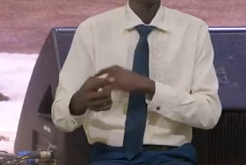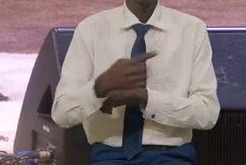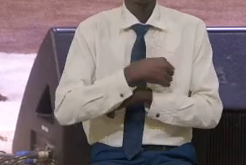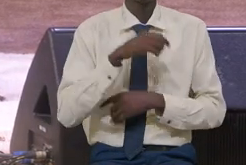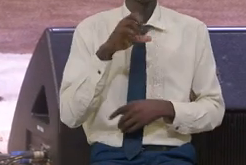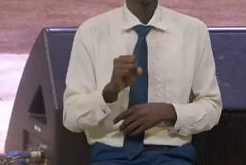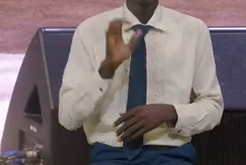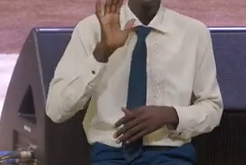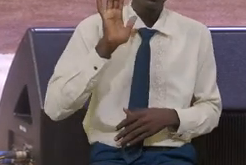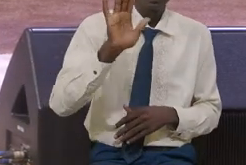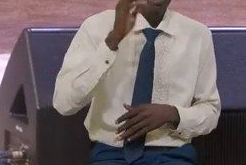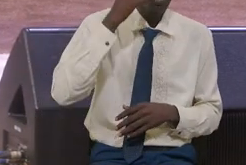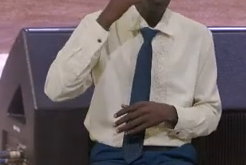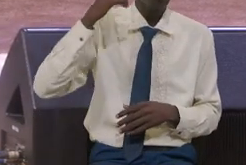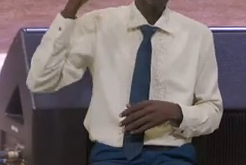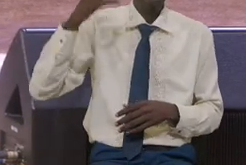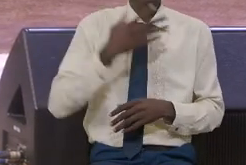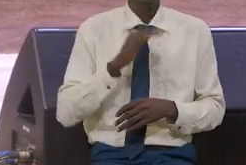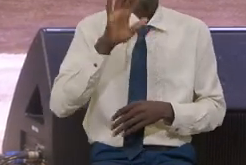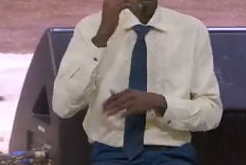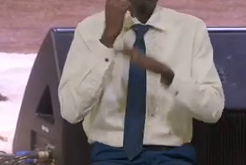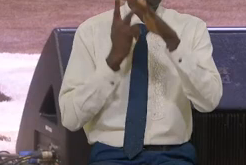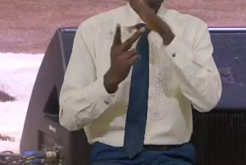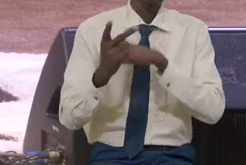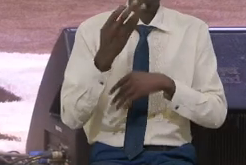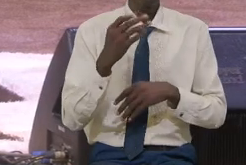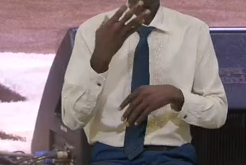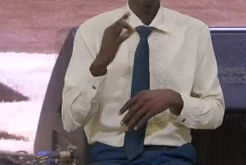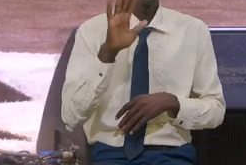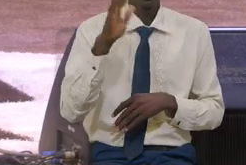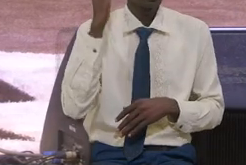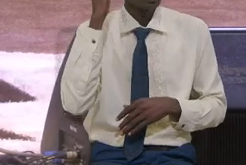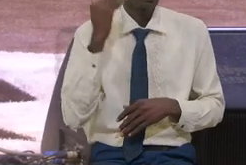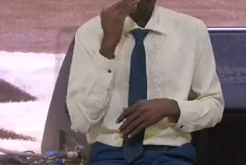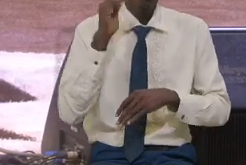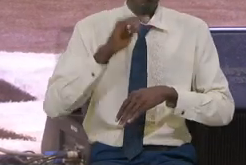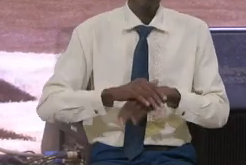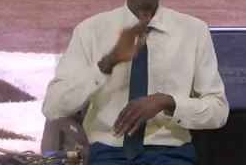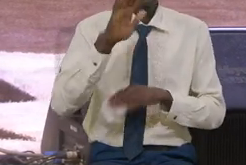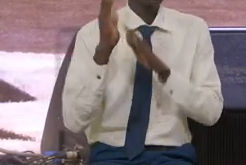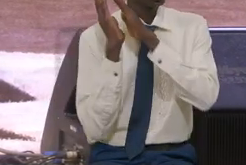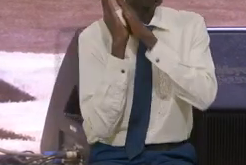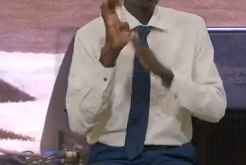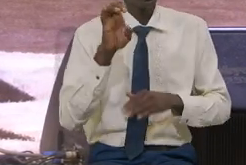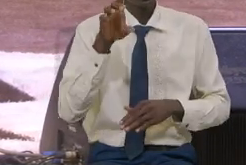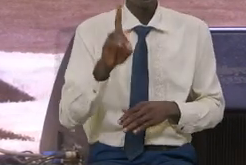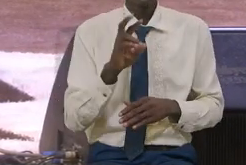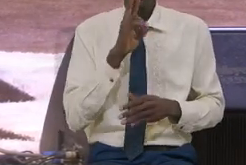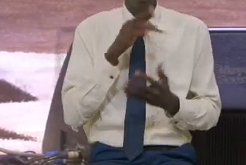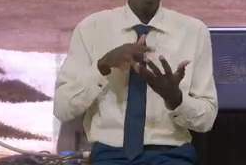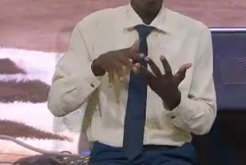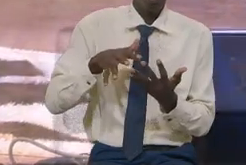days, thy dream and thy vision, the visions of thy head upon thy